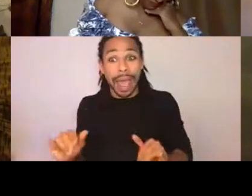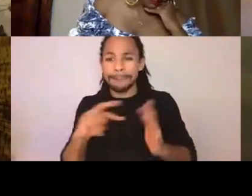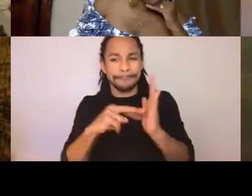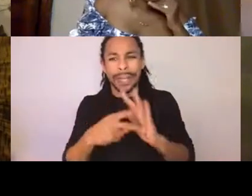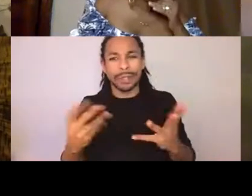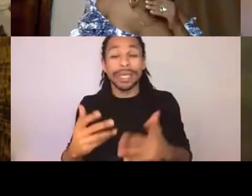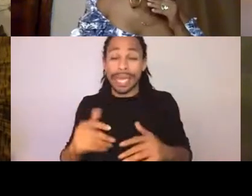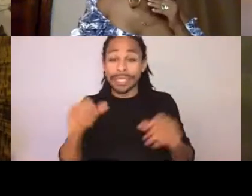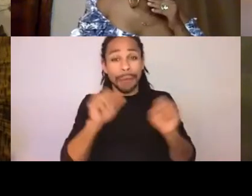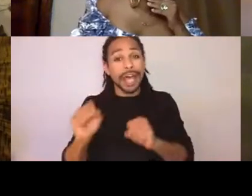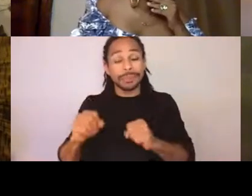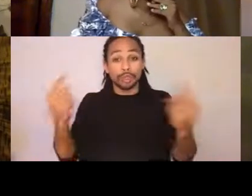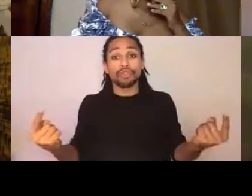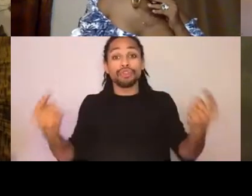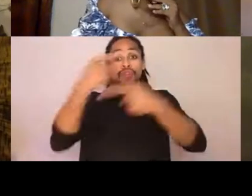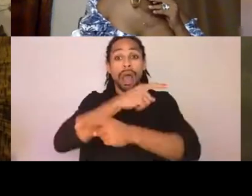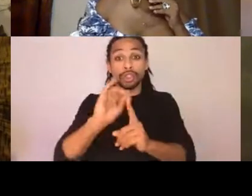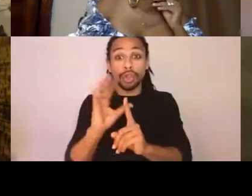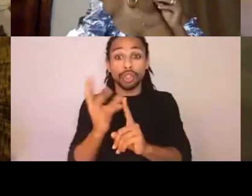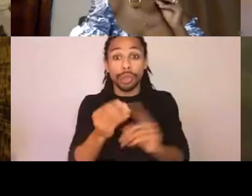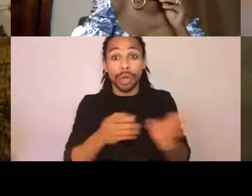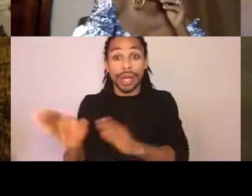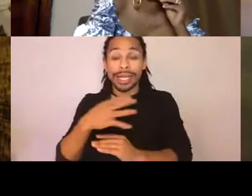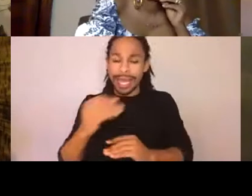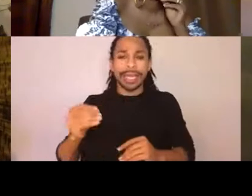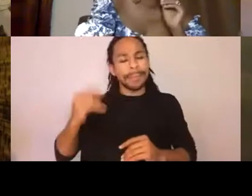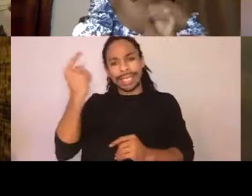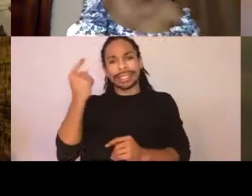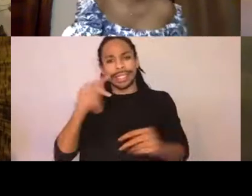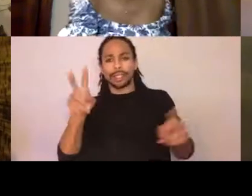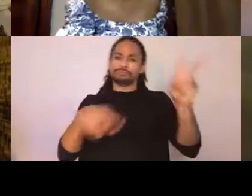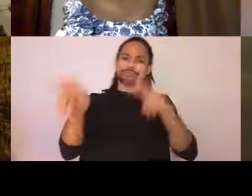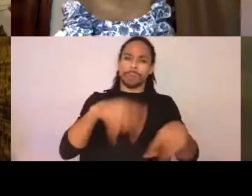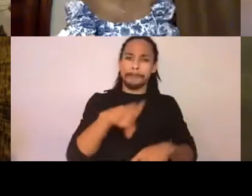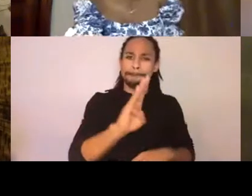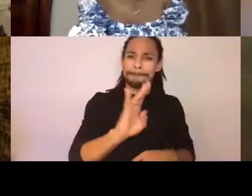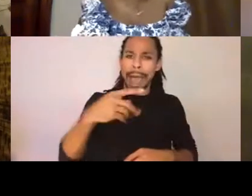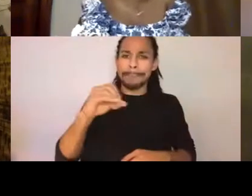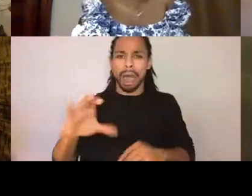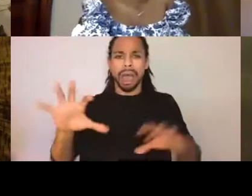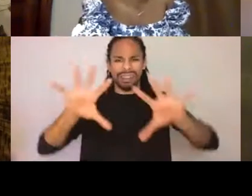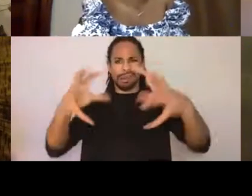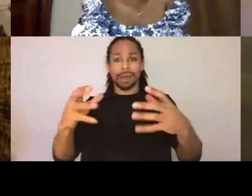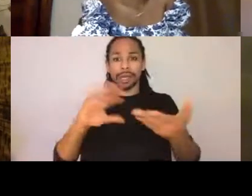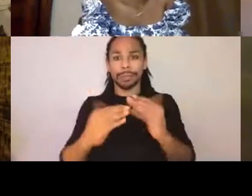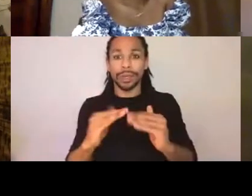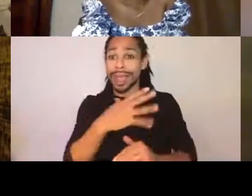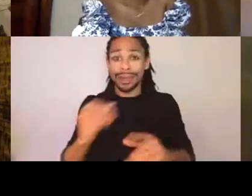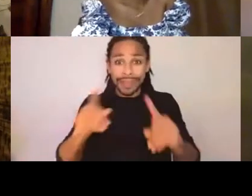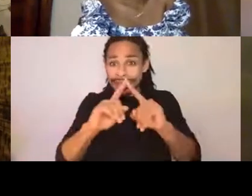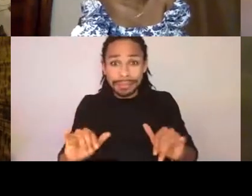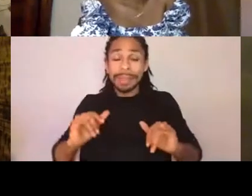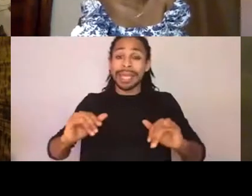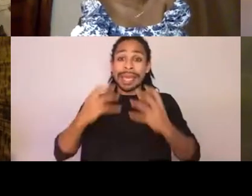cross-culturally organize and be considered this monolithic community and also embrace very